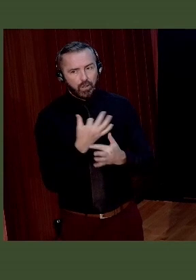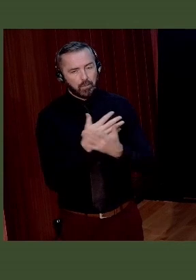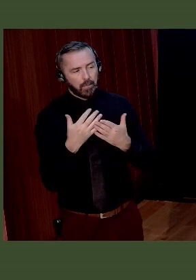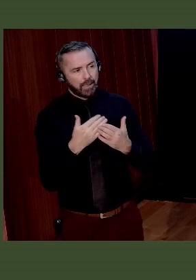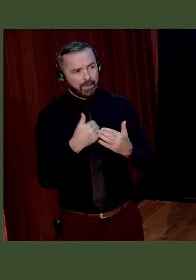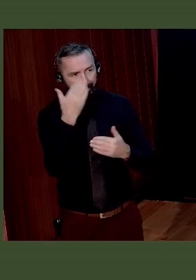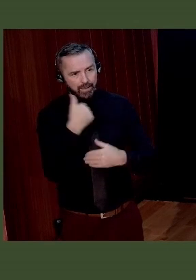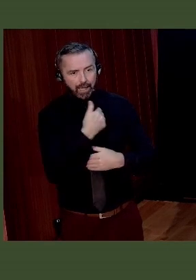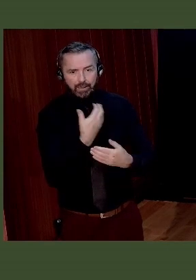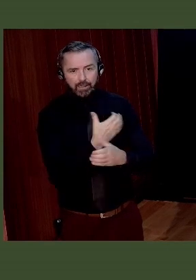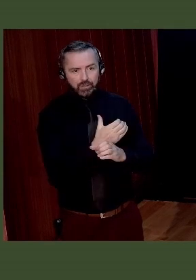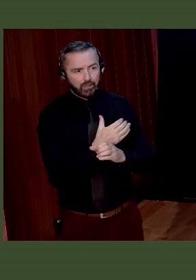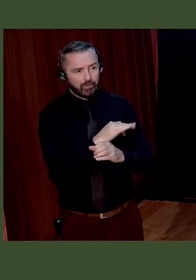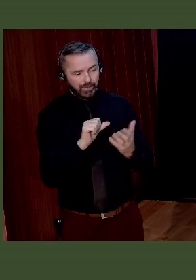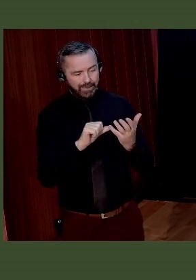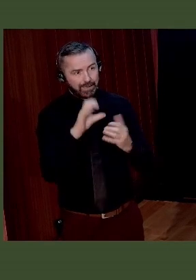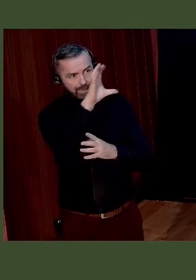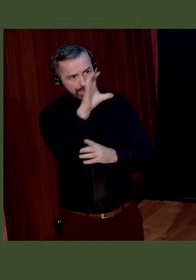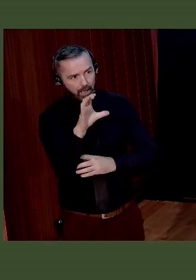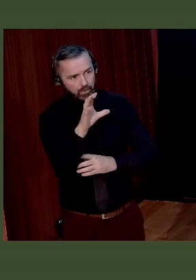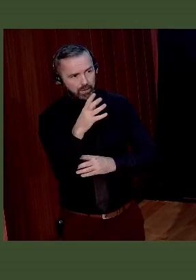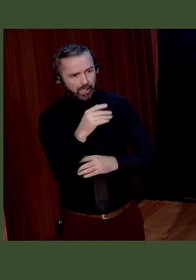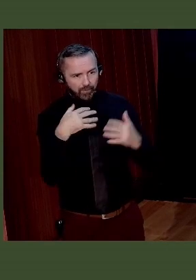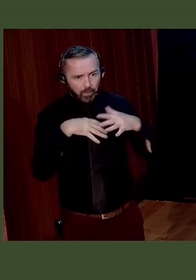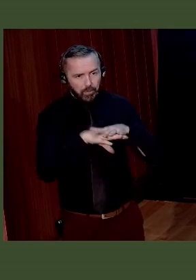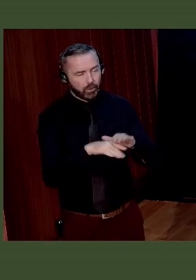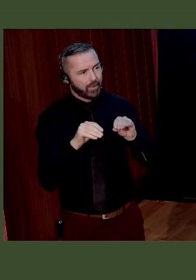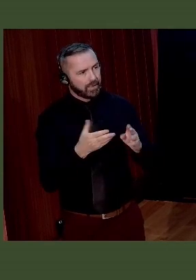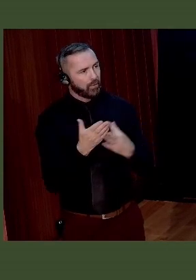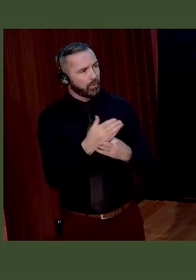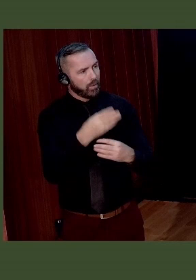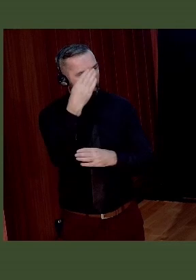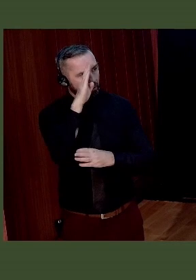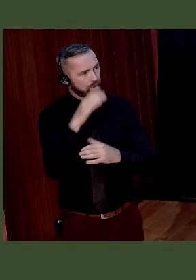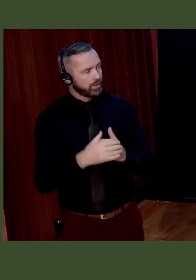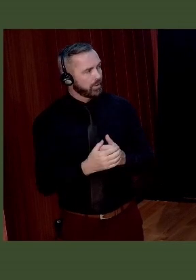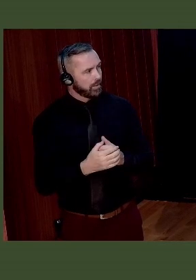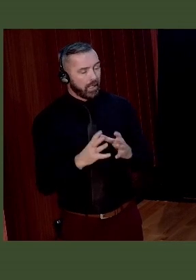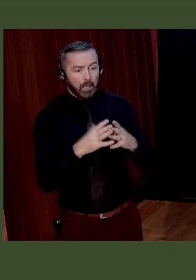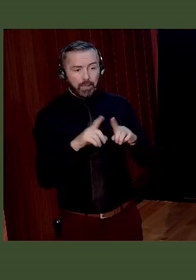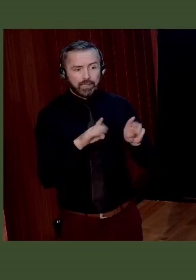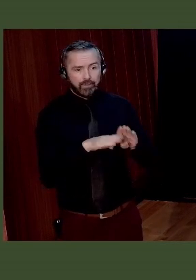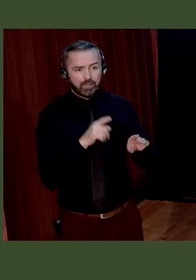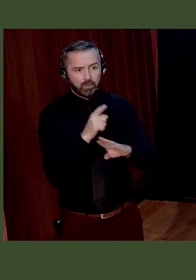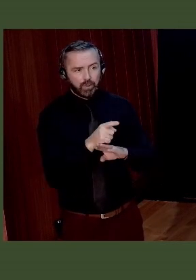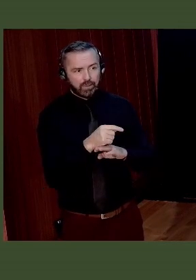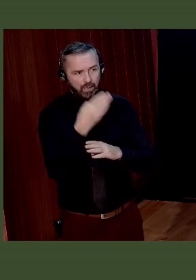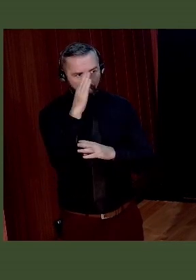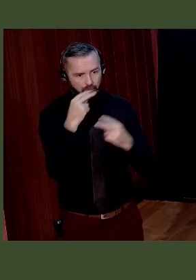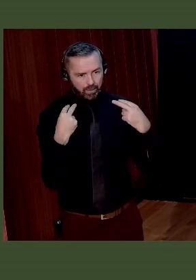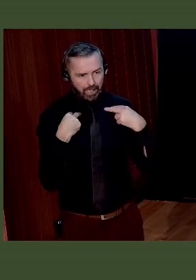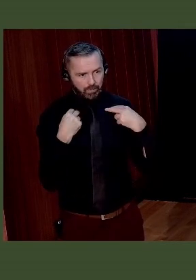Catholic children from the six counties received an immersion education through Irish. although there were huge differences between the status of the Irish